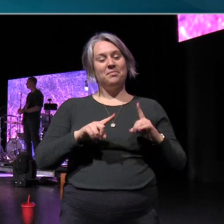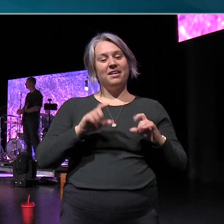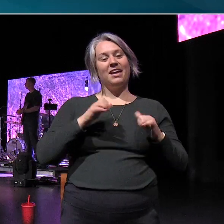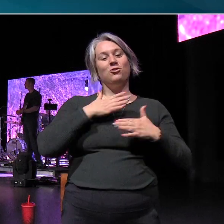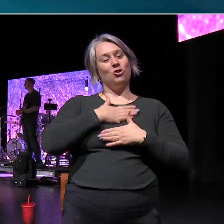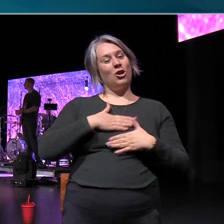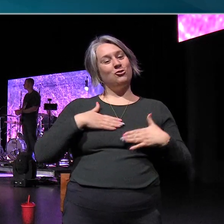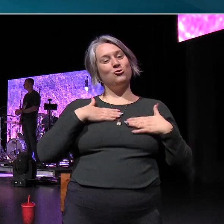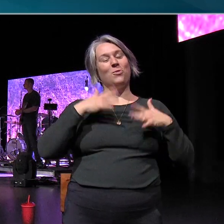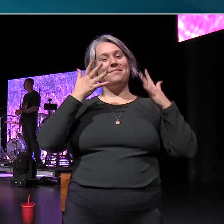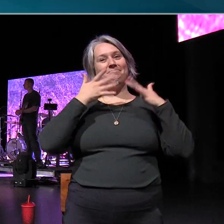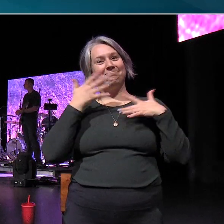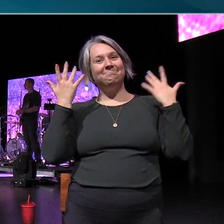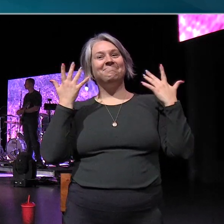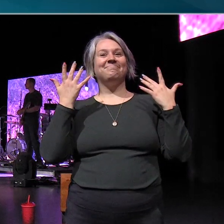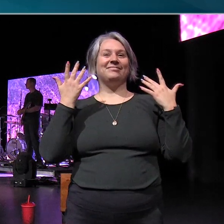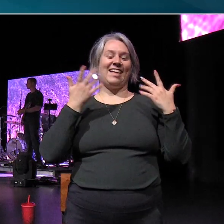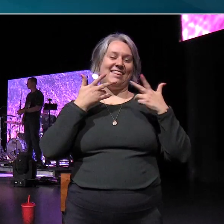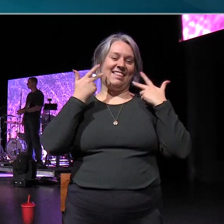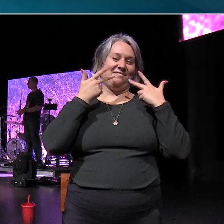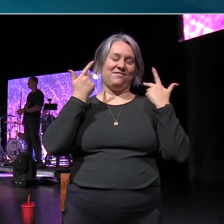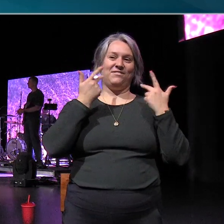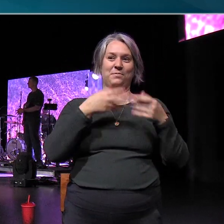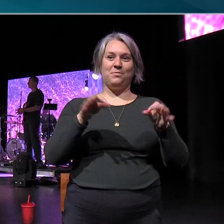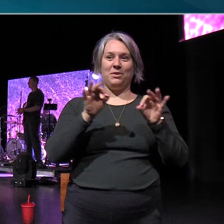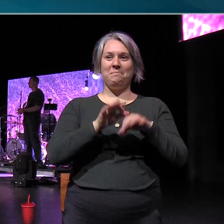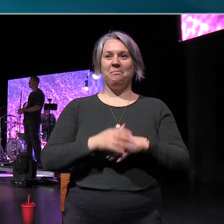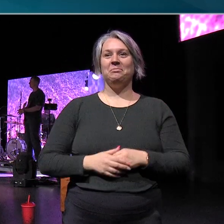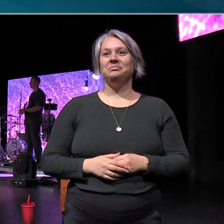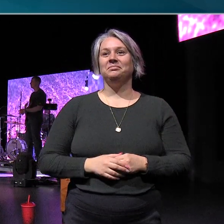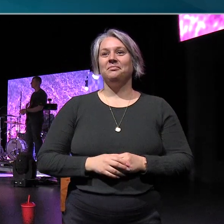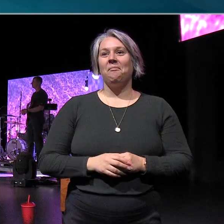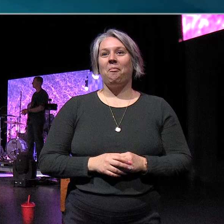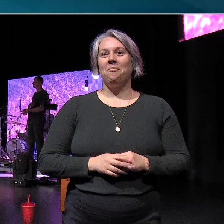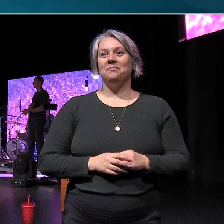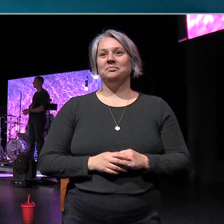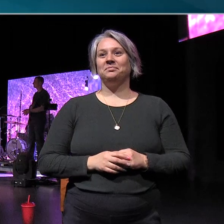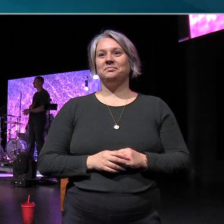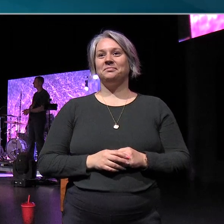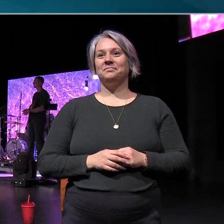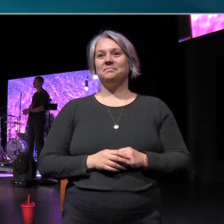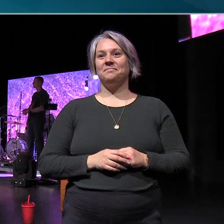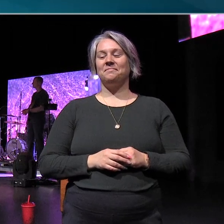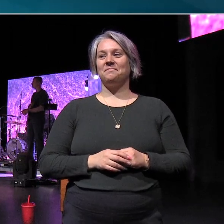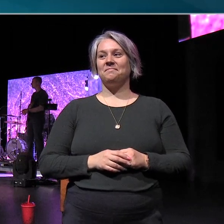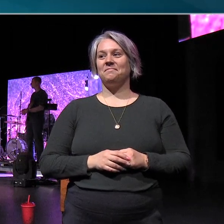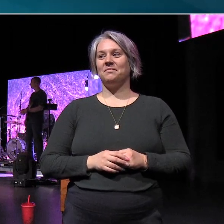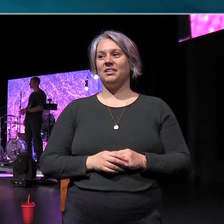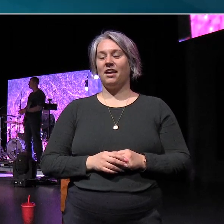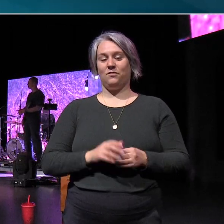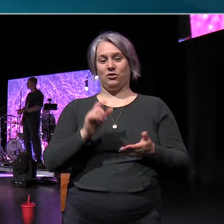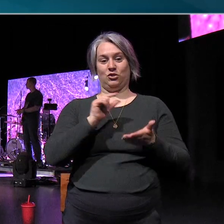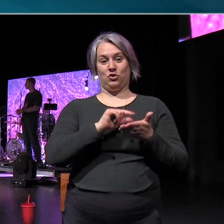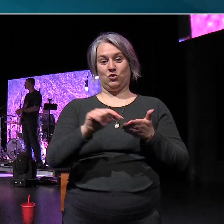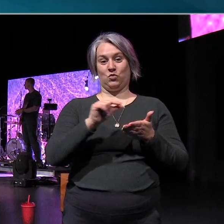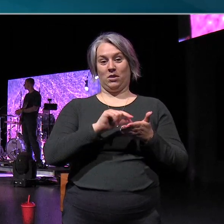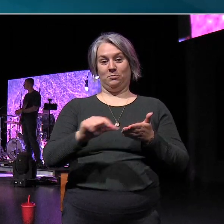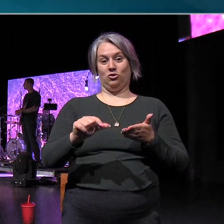together. It's wonderful. I have a scripture to share with you this morning as we prepare to worship. It's from Luke